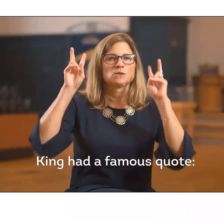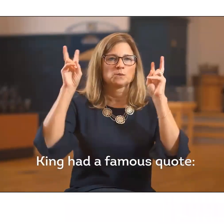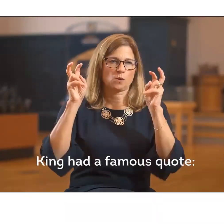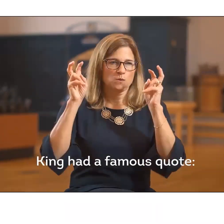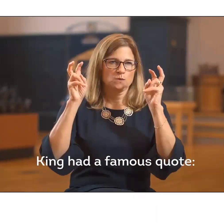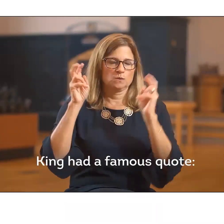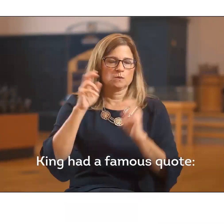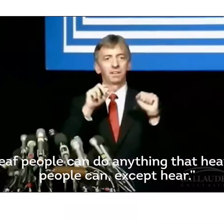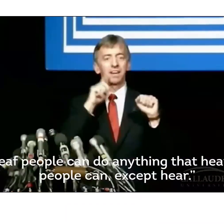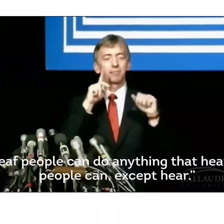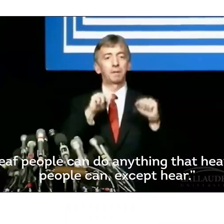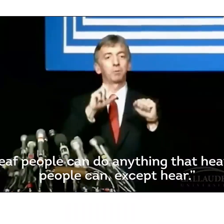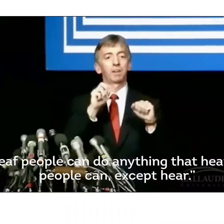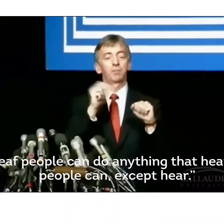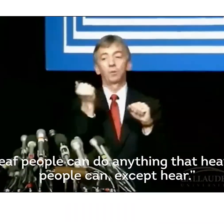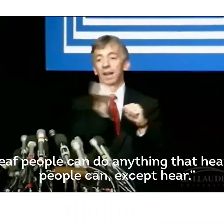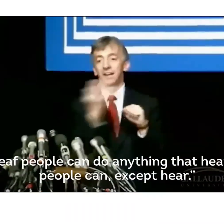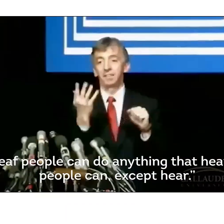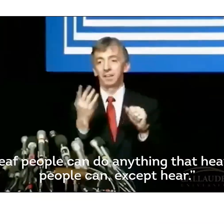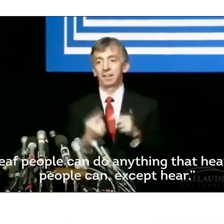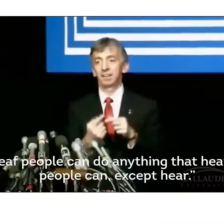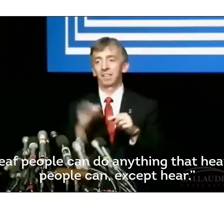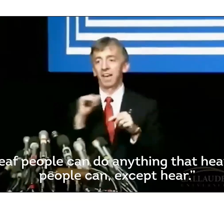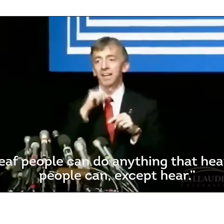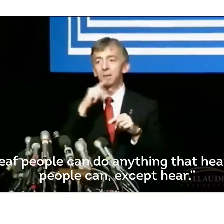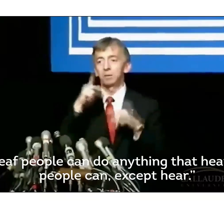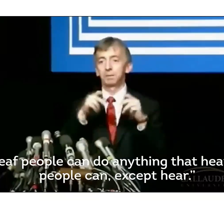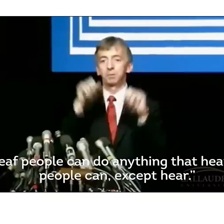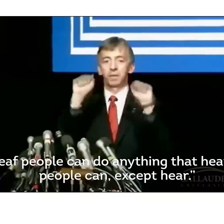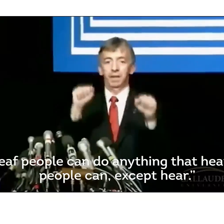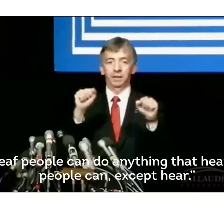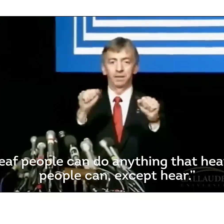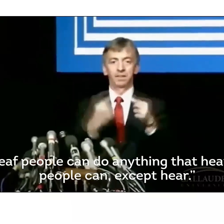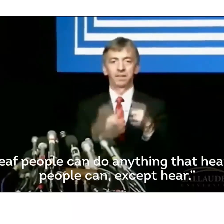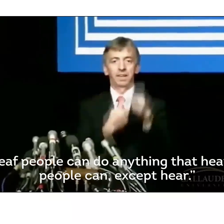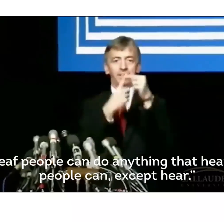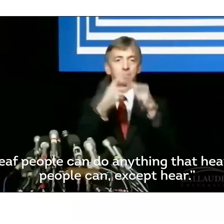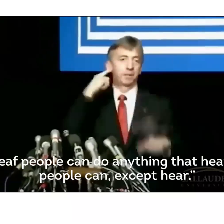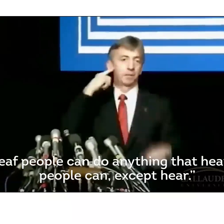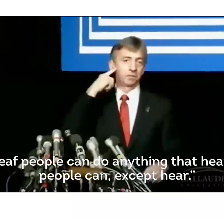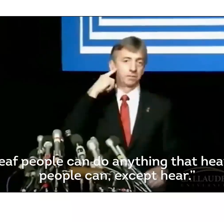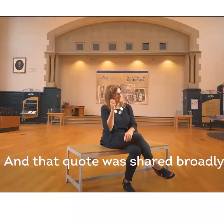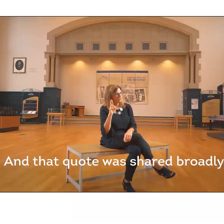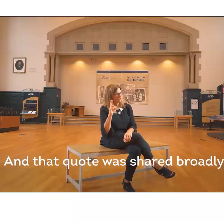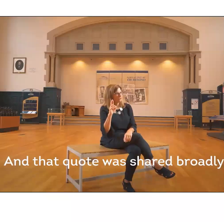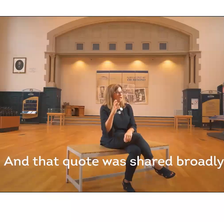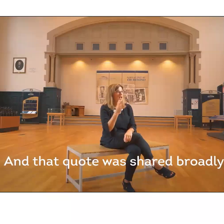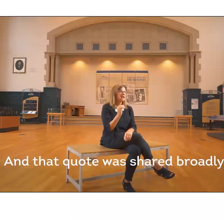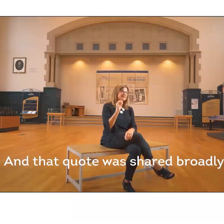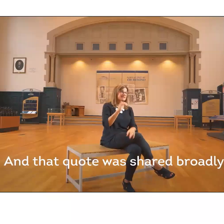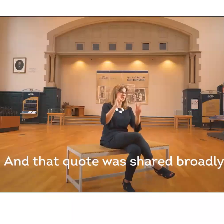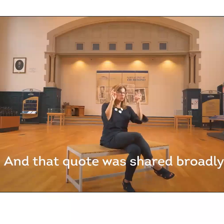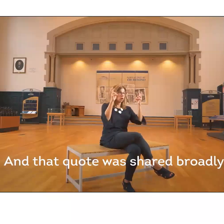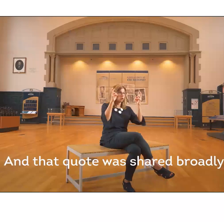King had a famous quote. Deaf people can do anything that hearing people can except hear. And